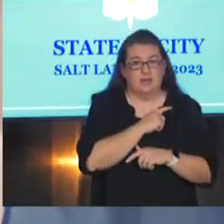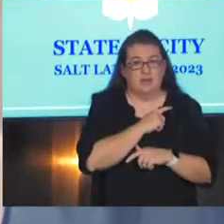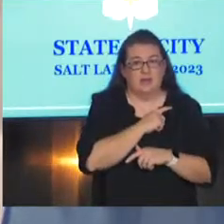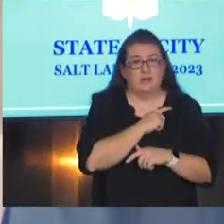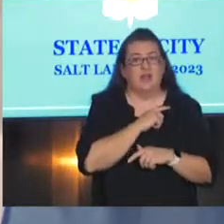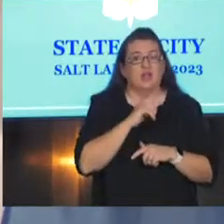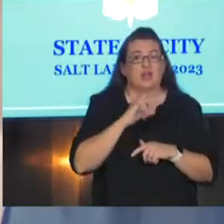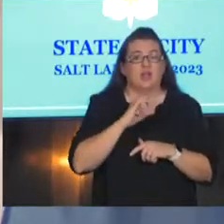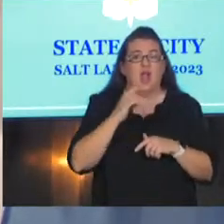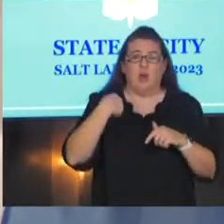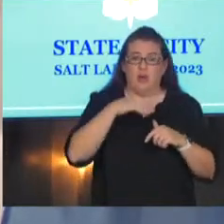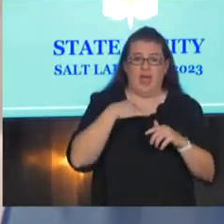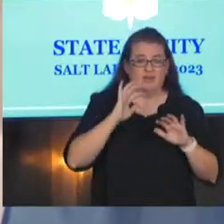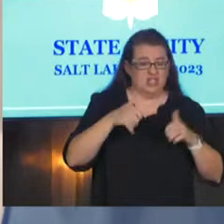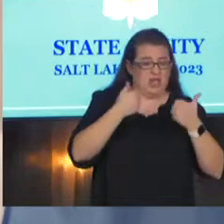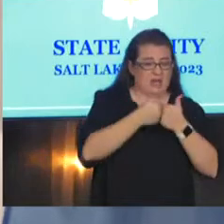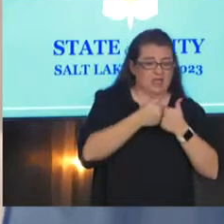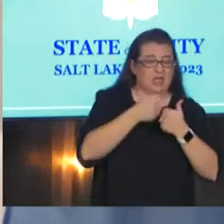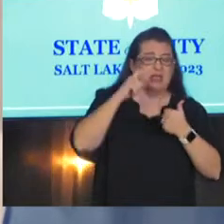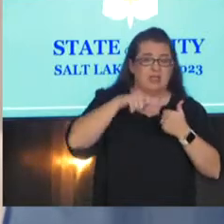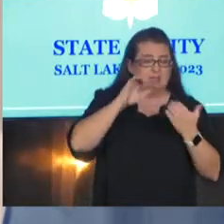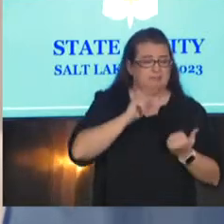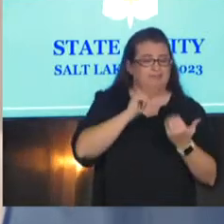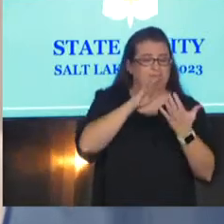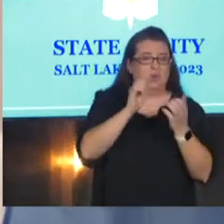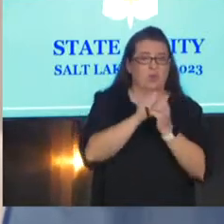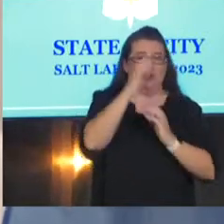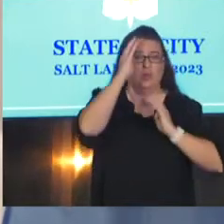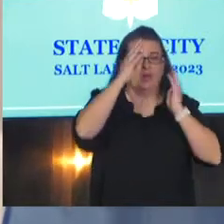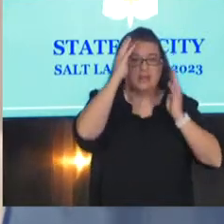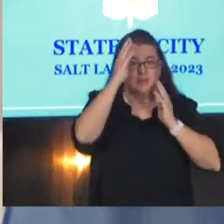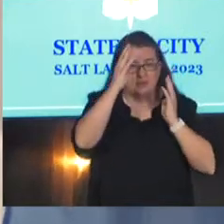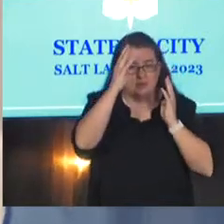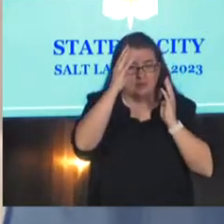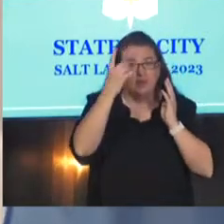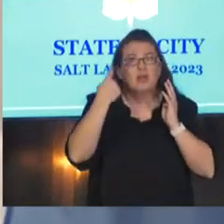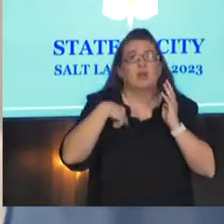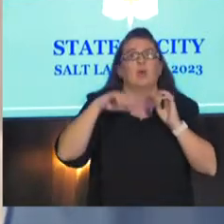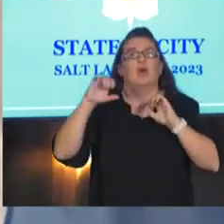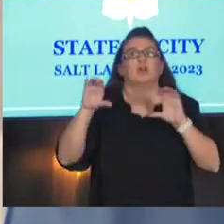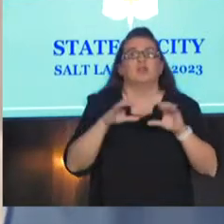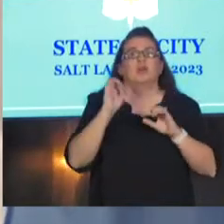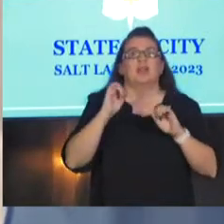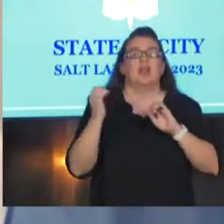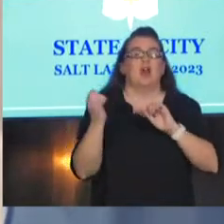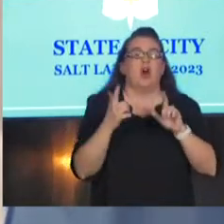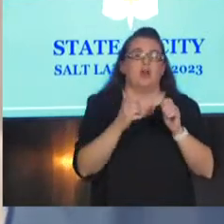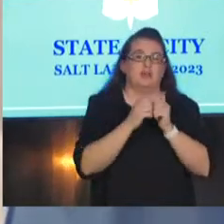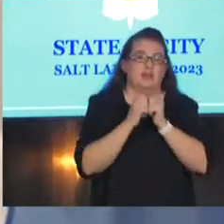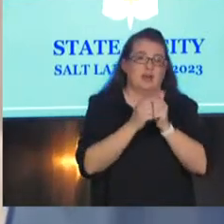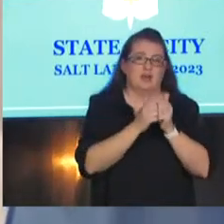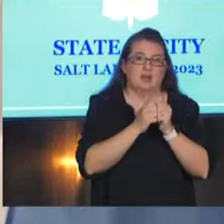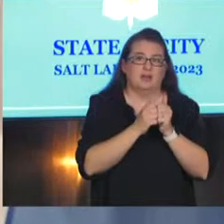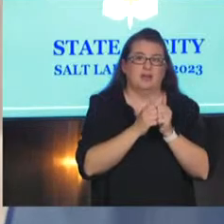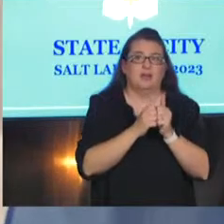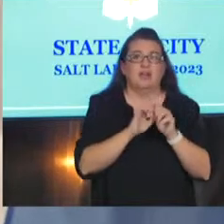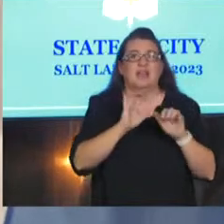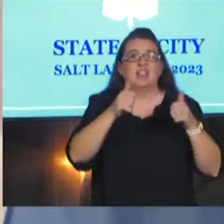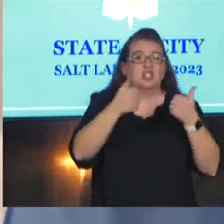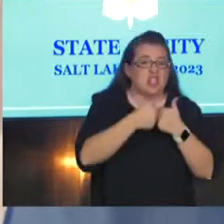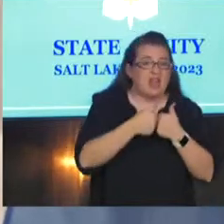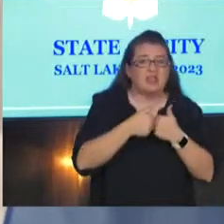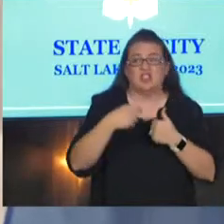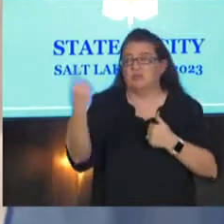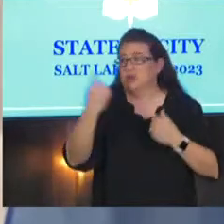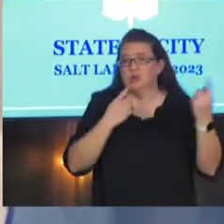challenges creatively. And we're doing it all together. They're coming at us, these challenges. They're